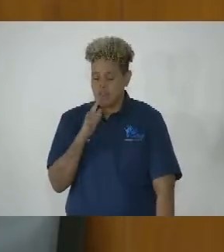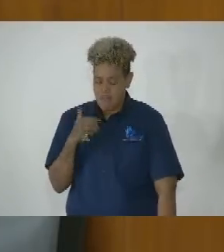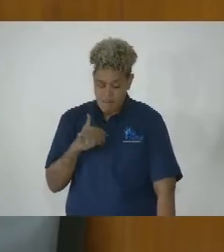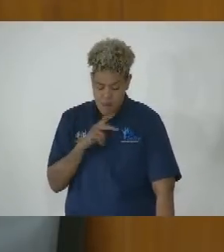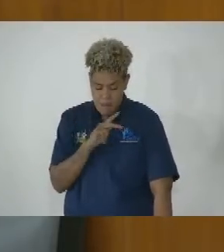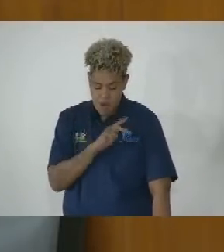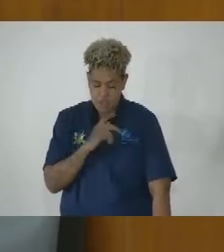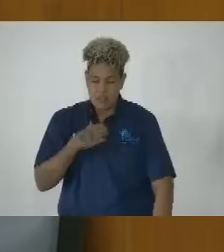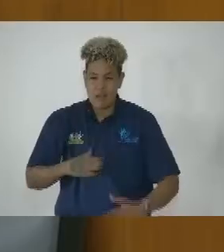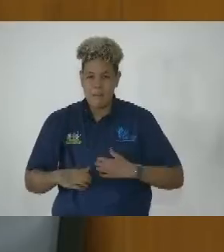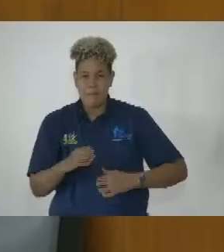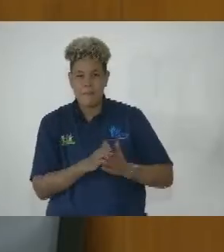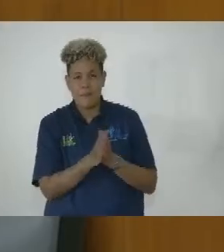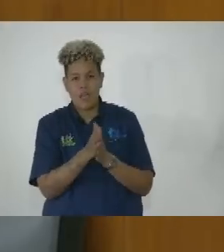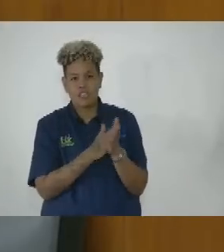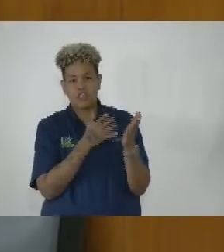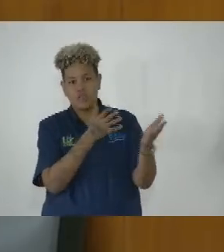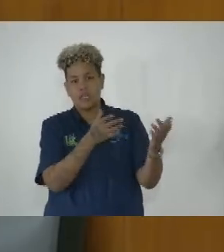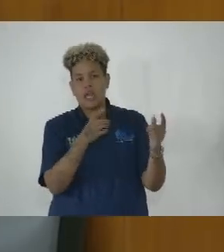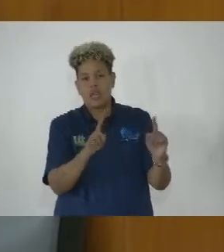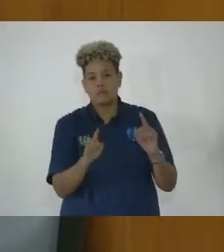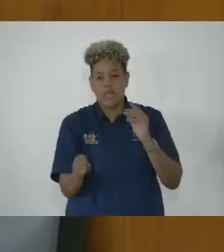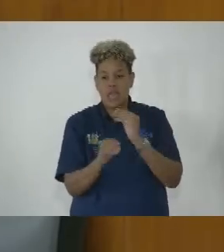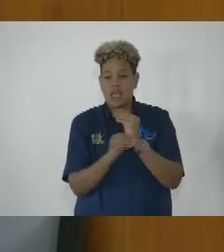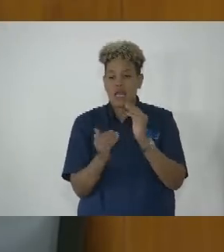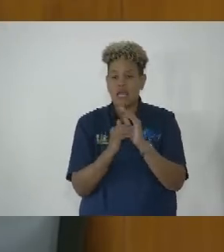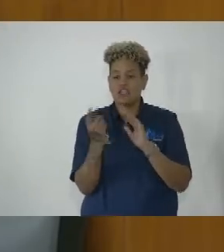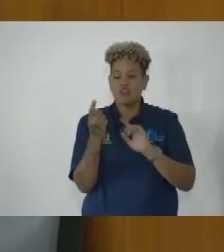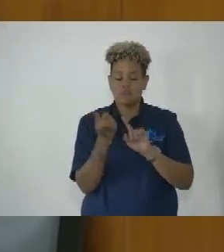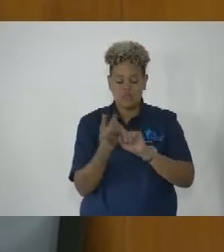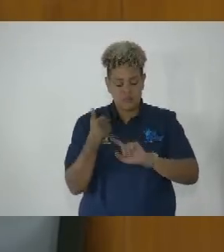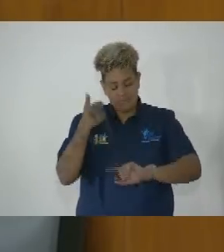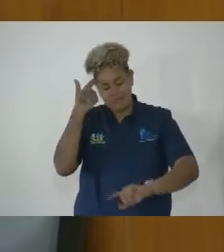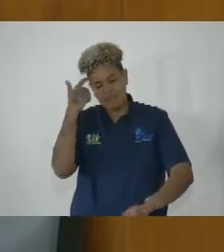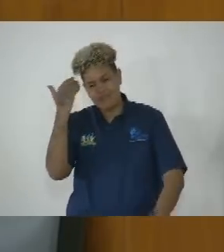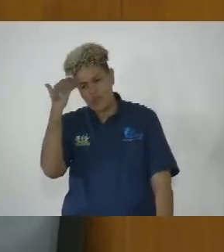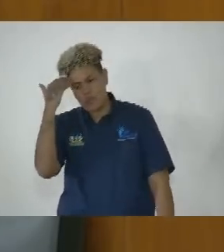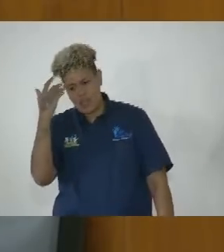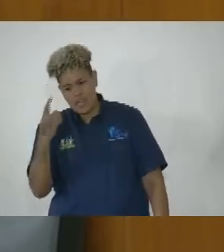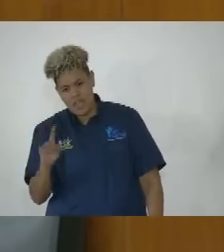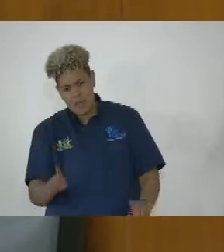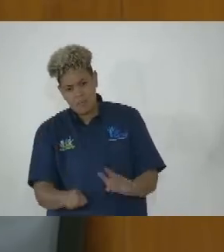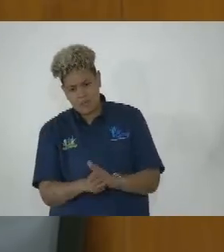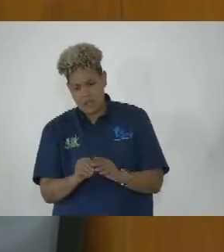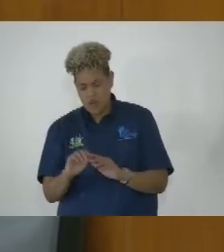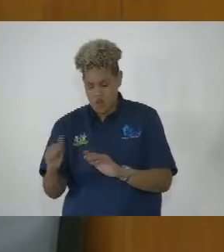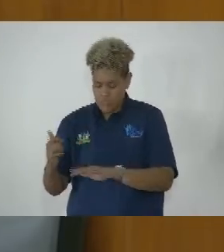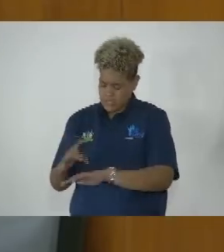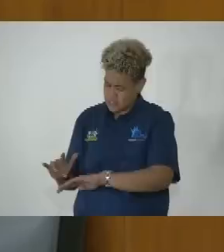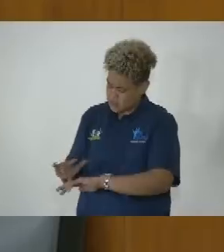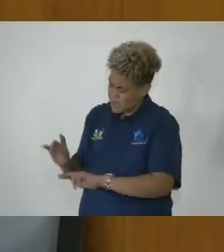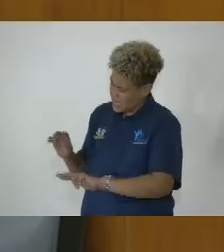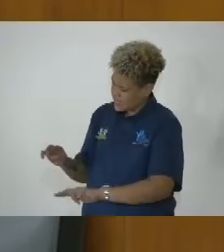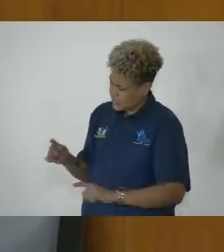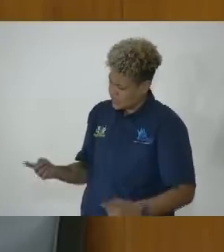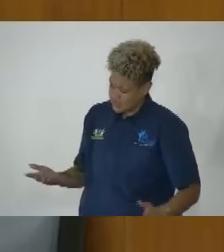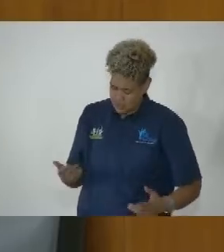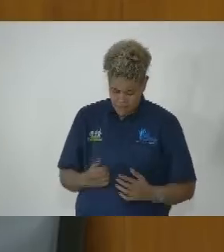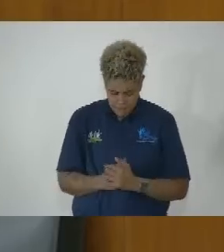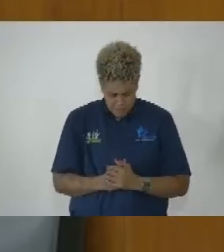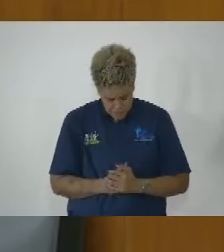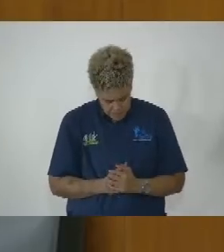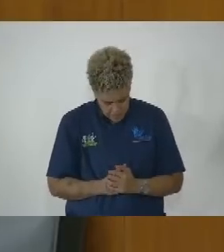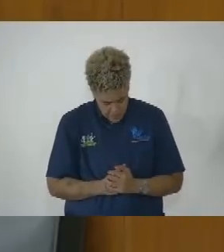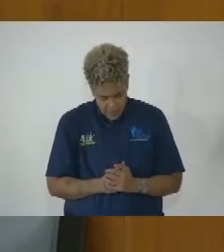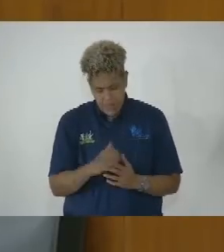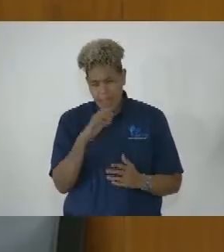personal passion about. And again, something that came to my awareness in another space is the